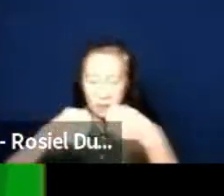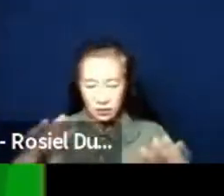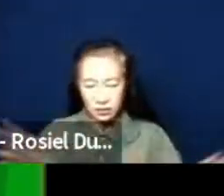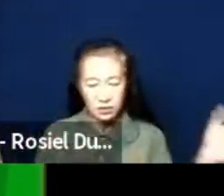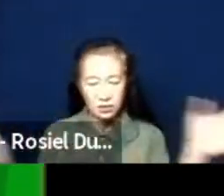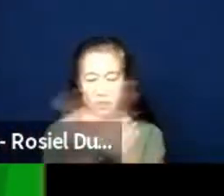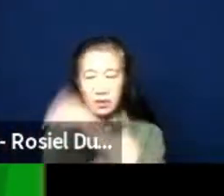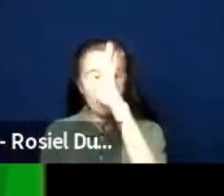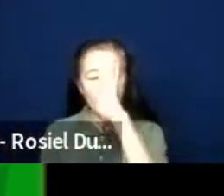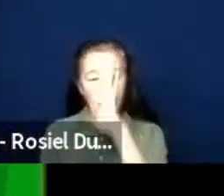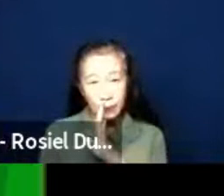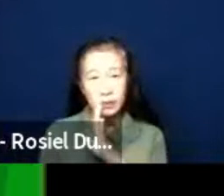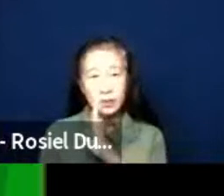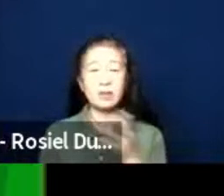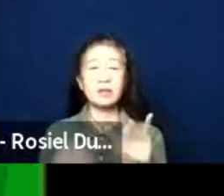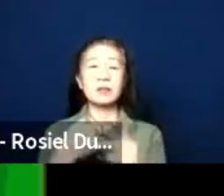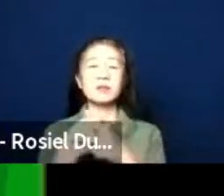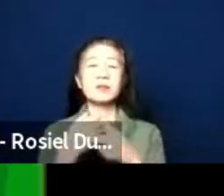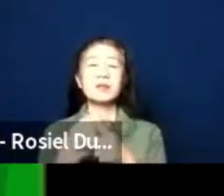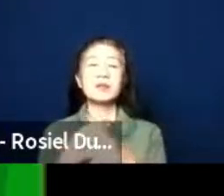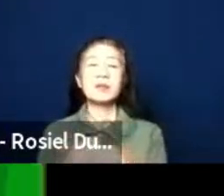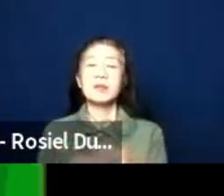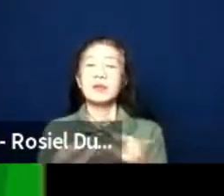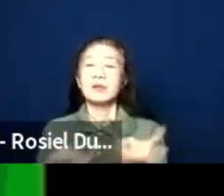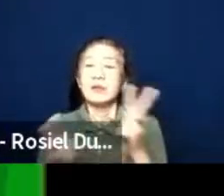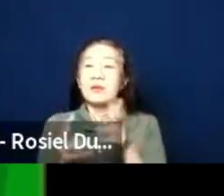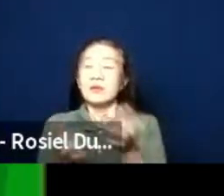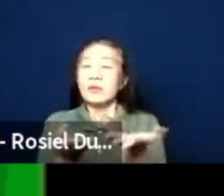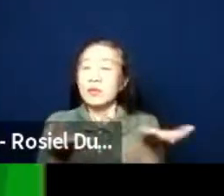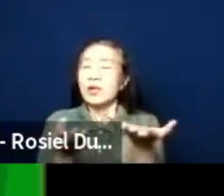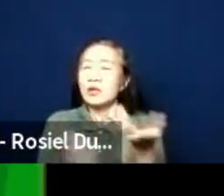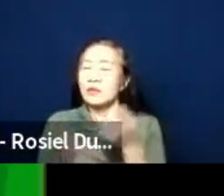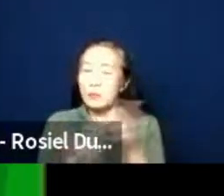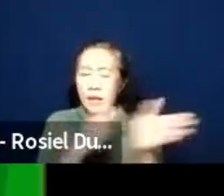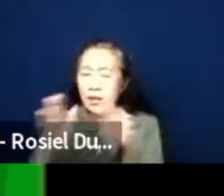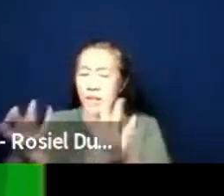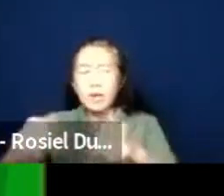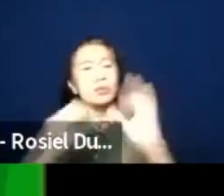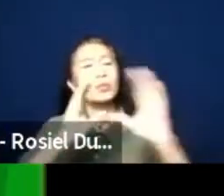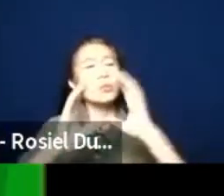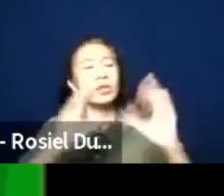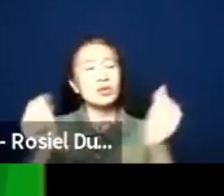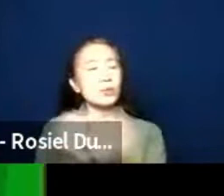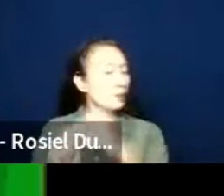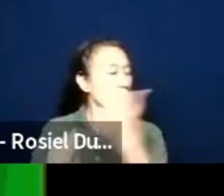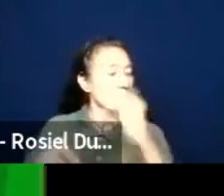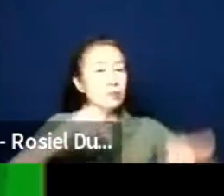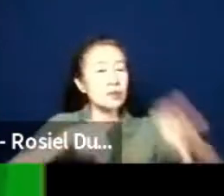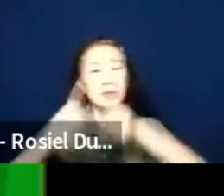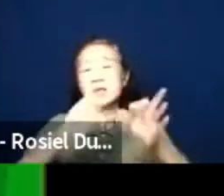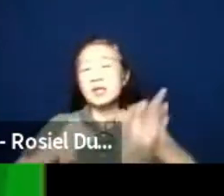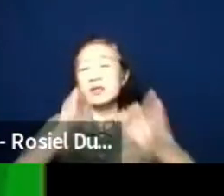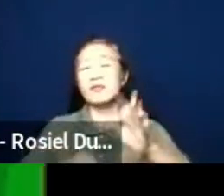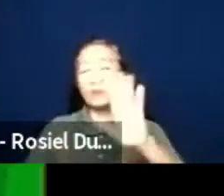destroyed. Keep model information and note where the equipment came from. Plan how you will communicate with others. If